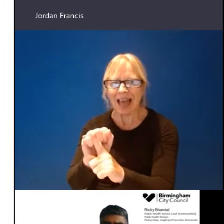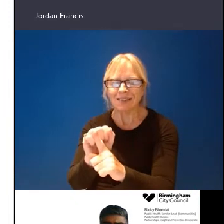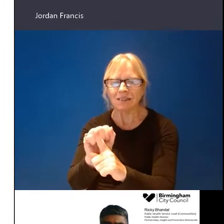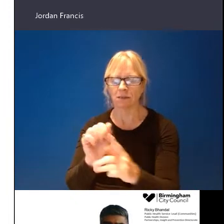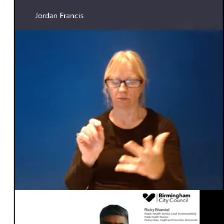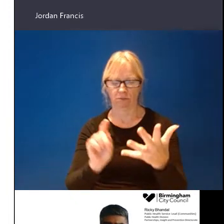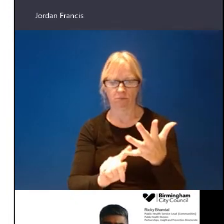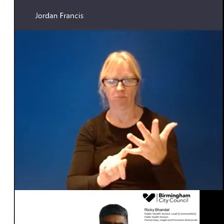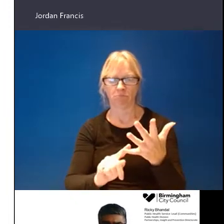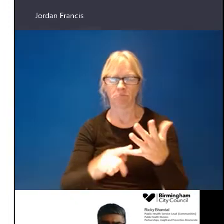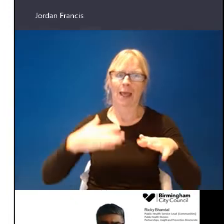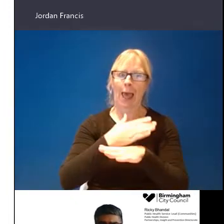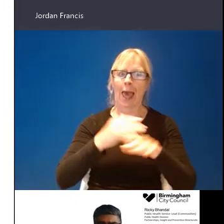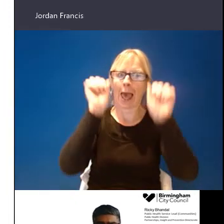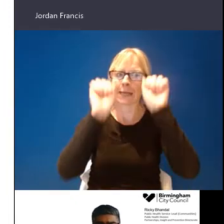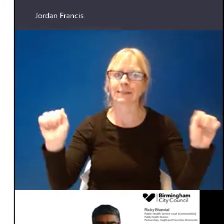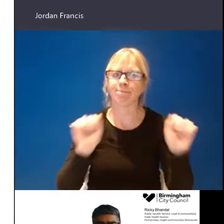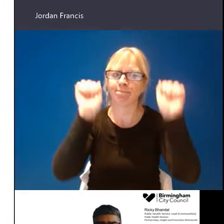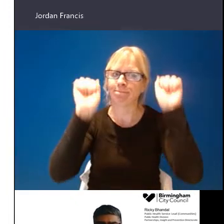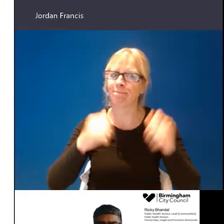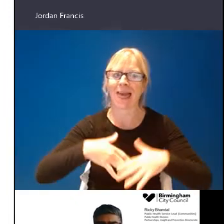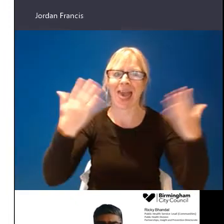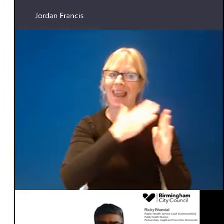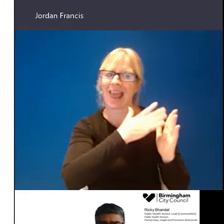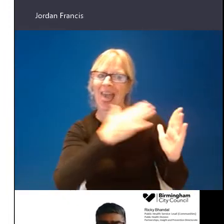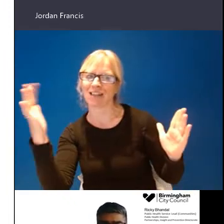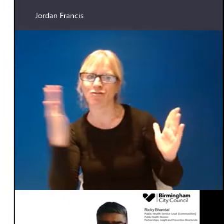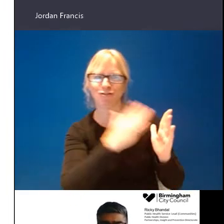and ability.